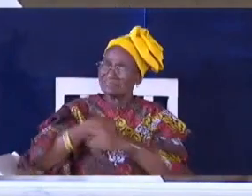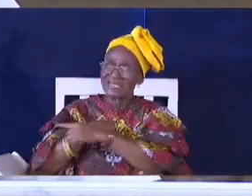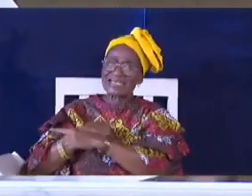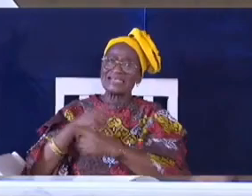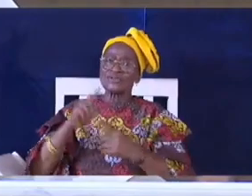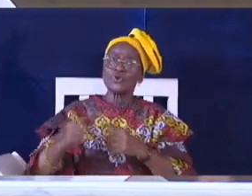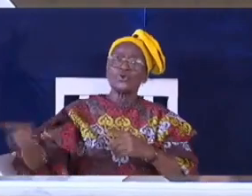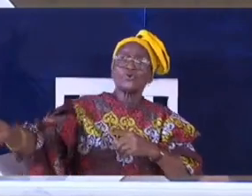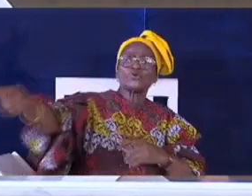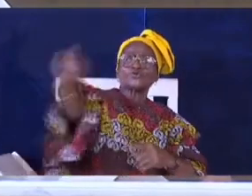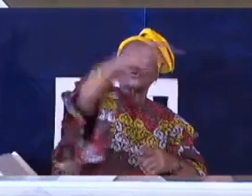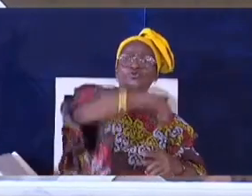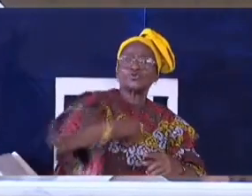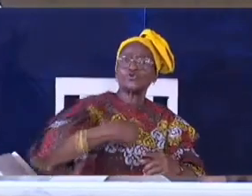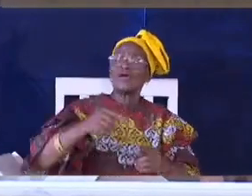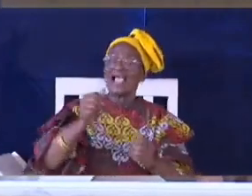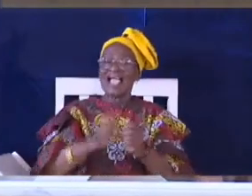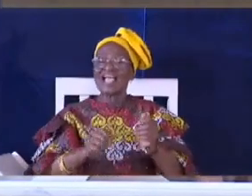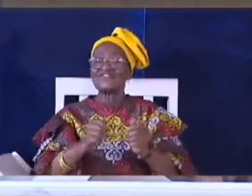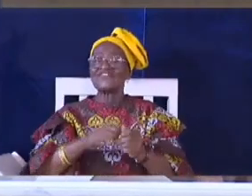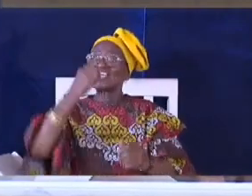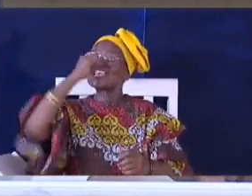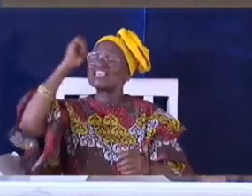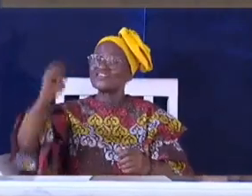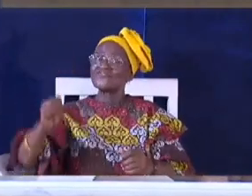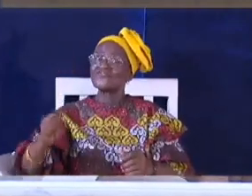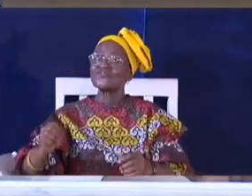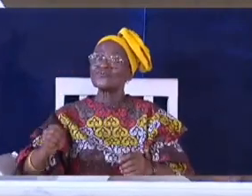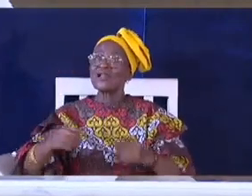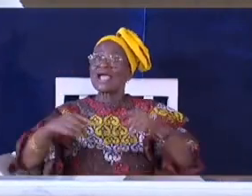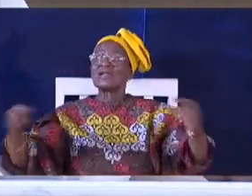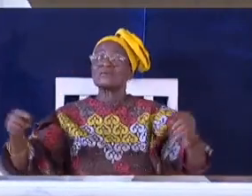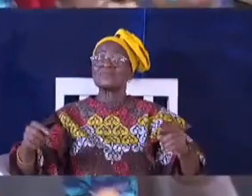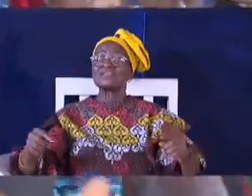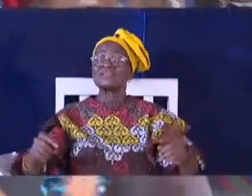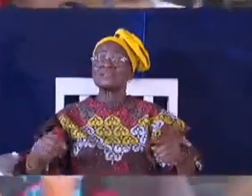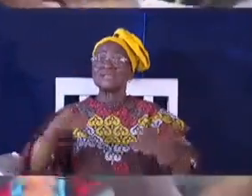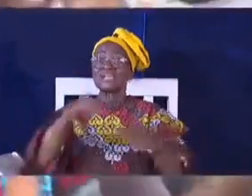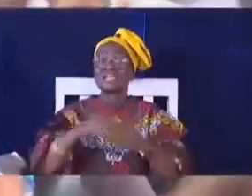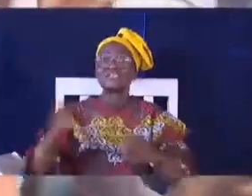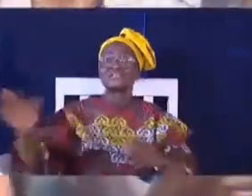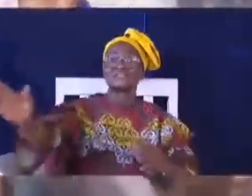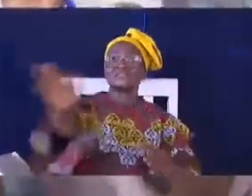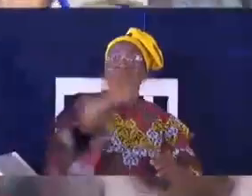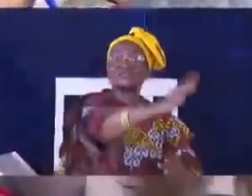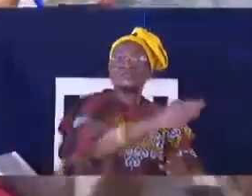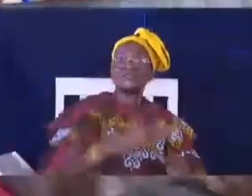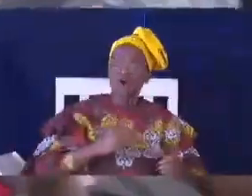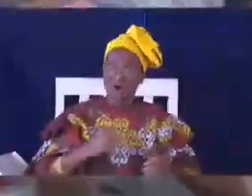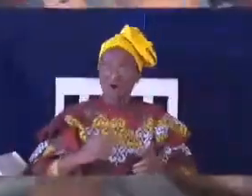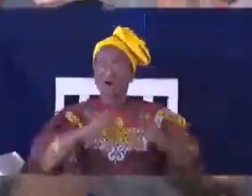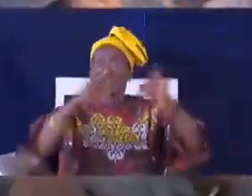every evil force in your family shall be swallowed up by God.